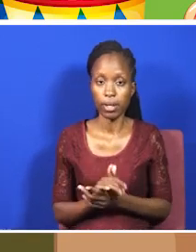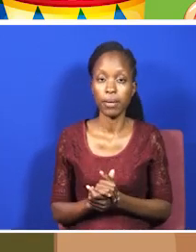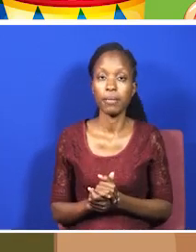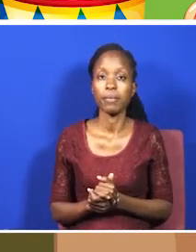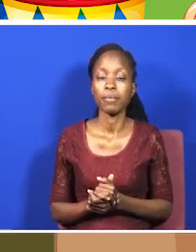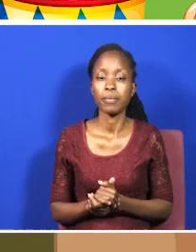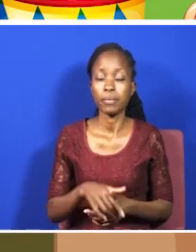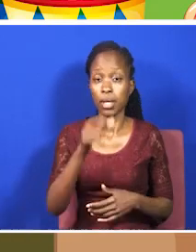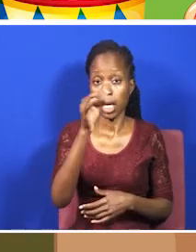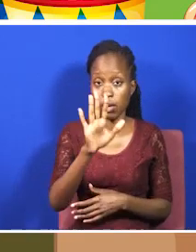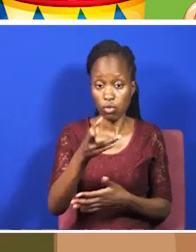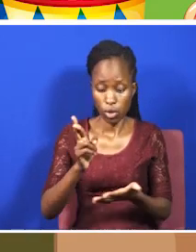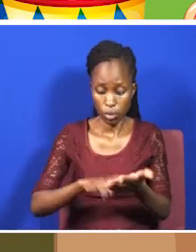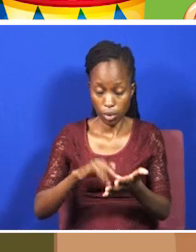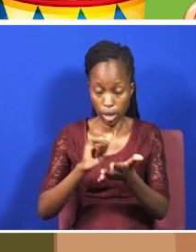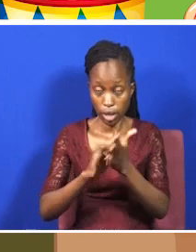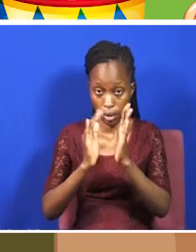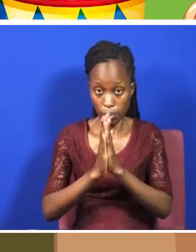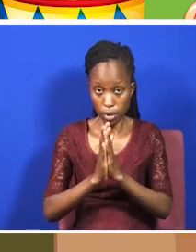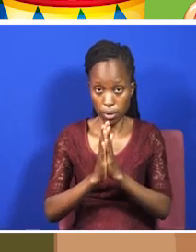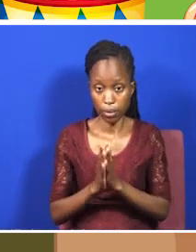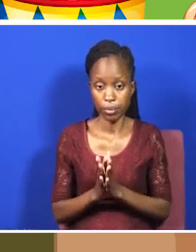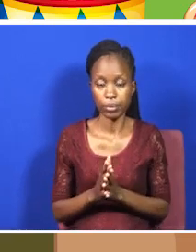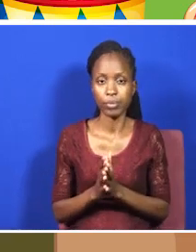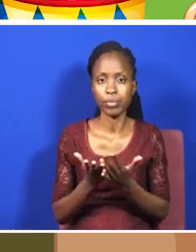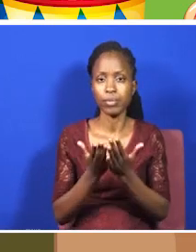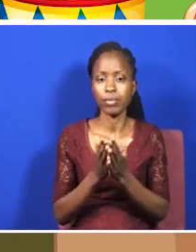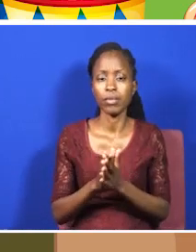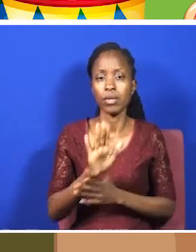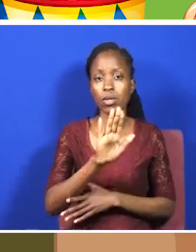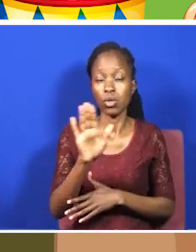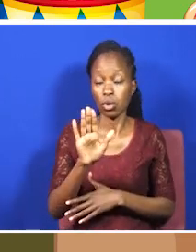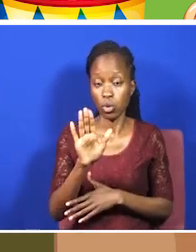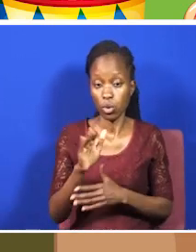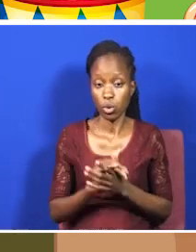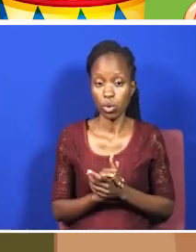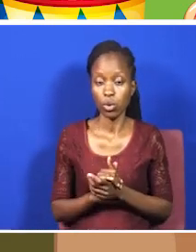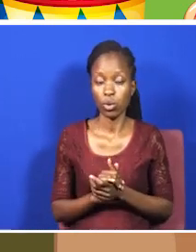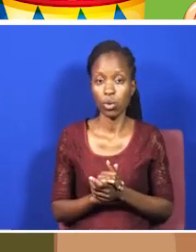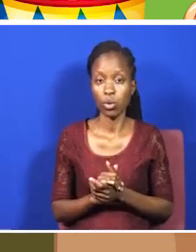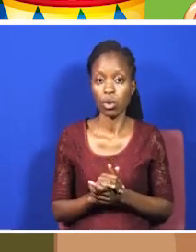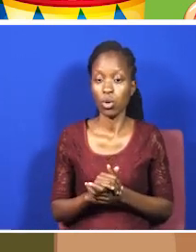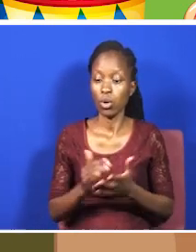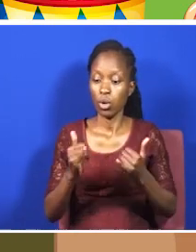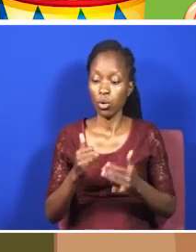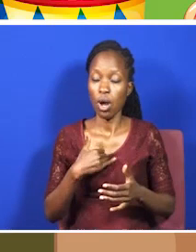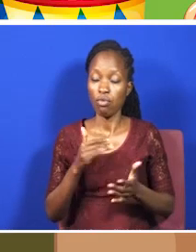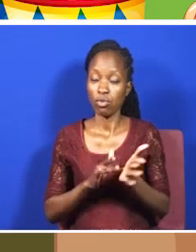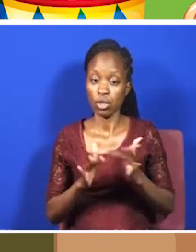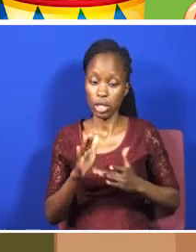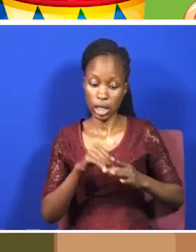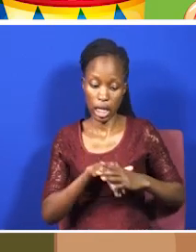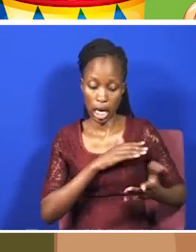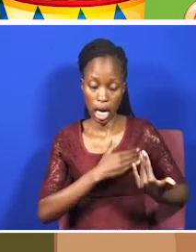In Jesus' name I pray. Amen. If you have said that prayer, boys and girls,